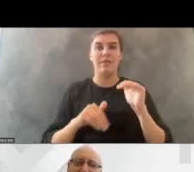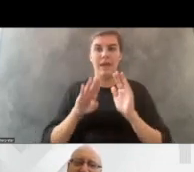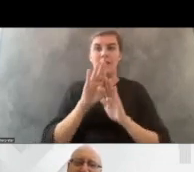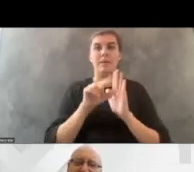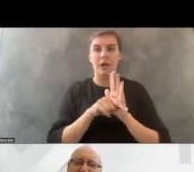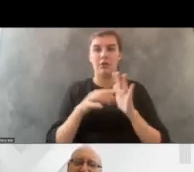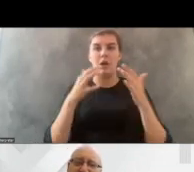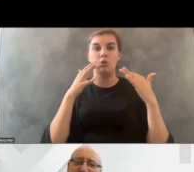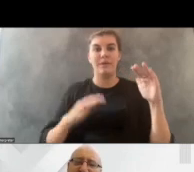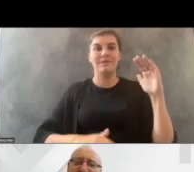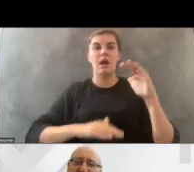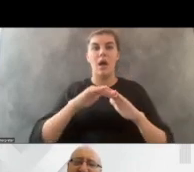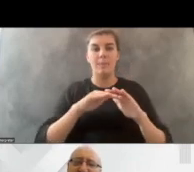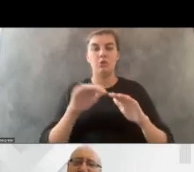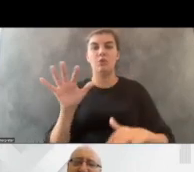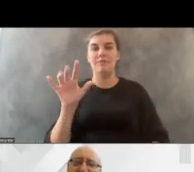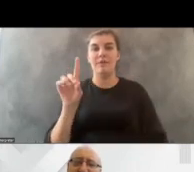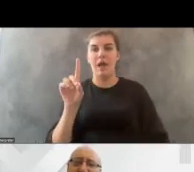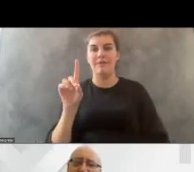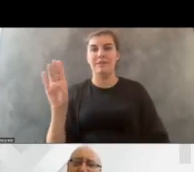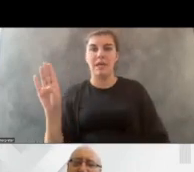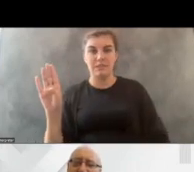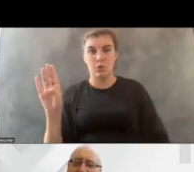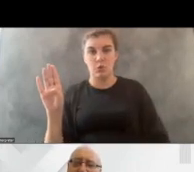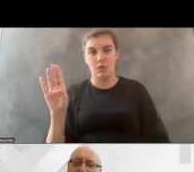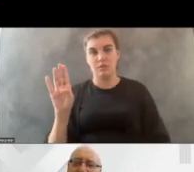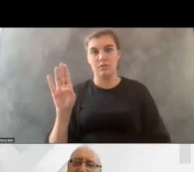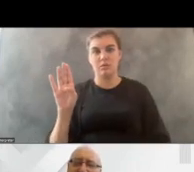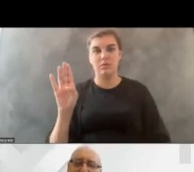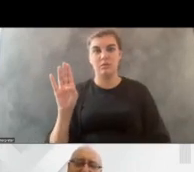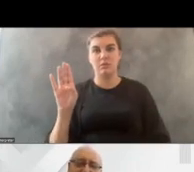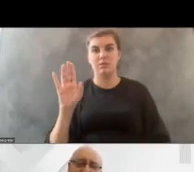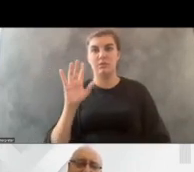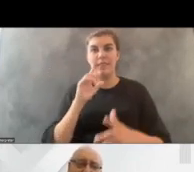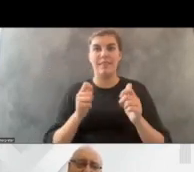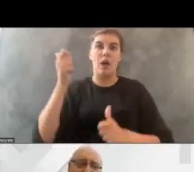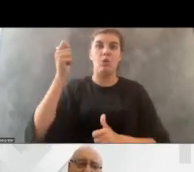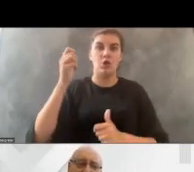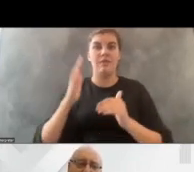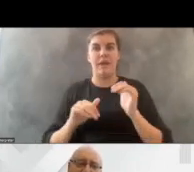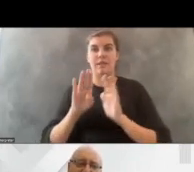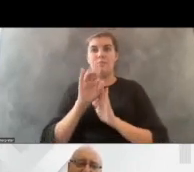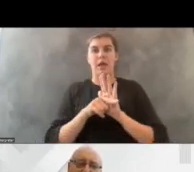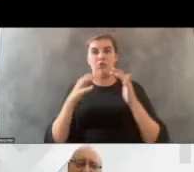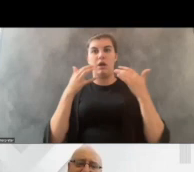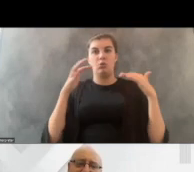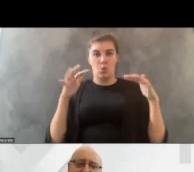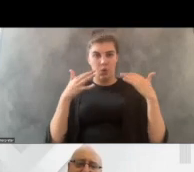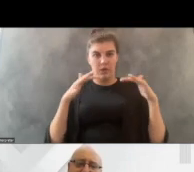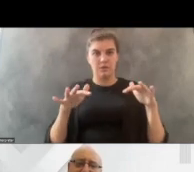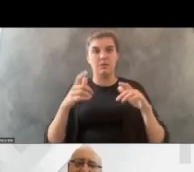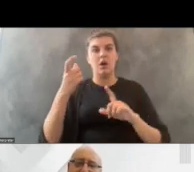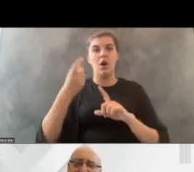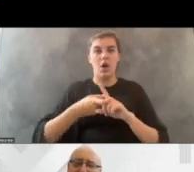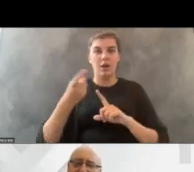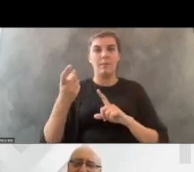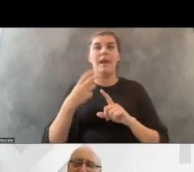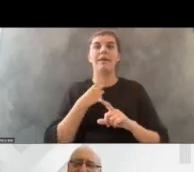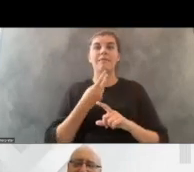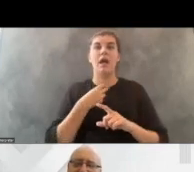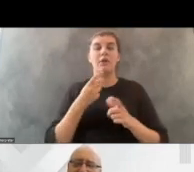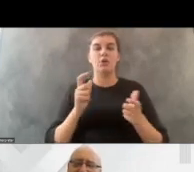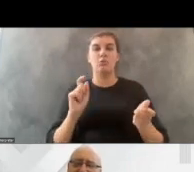of the pedestrian push button for it to be most easily usable by a person with a vision impairment.